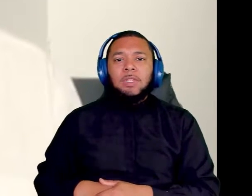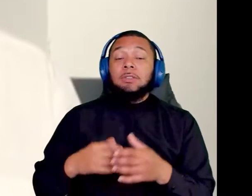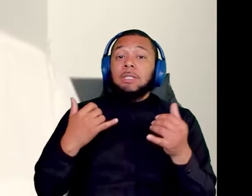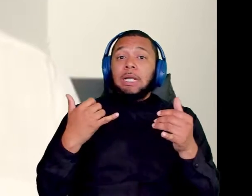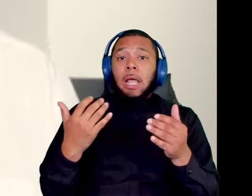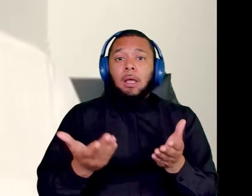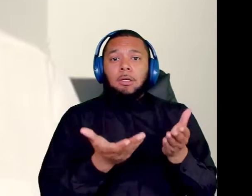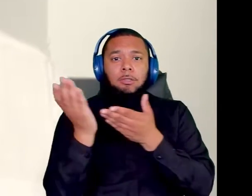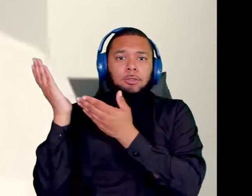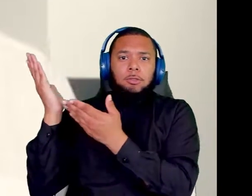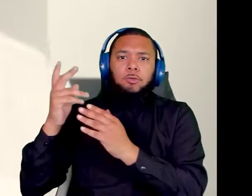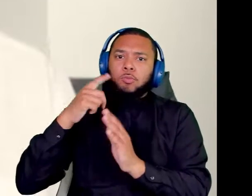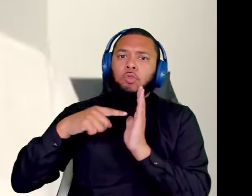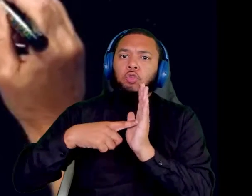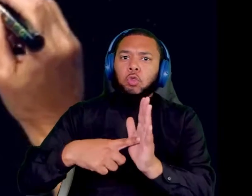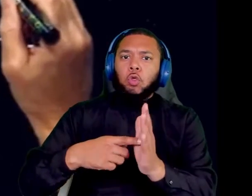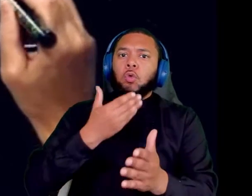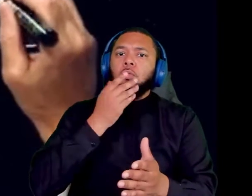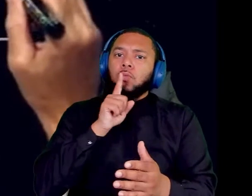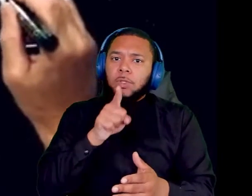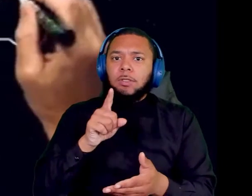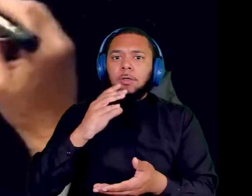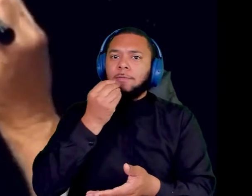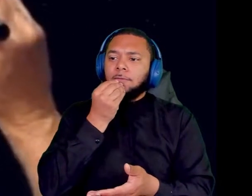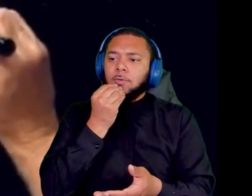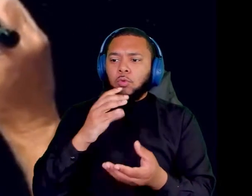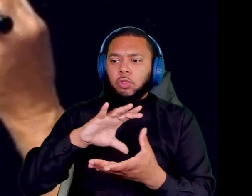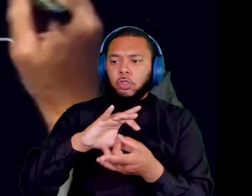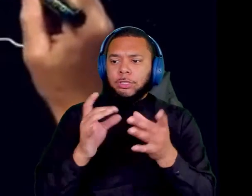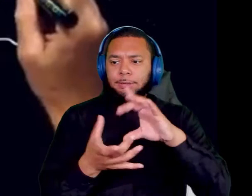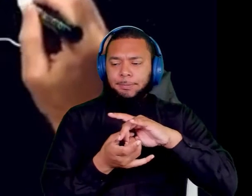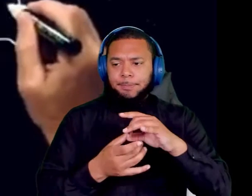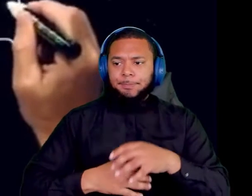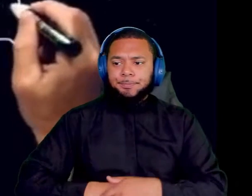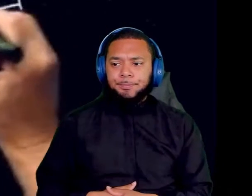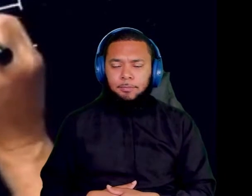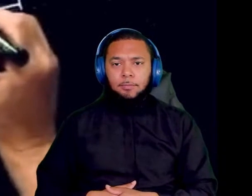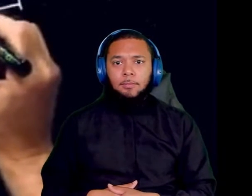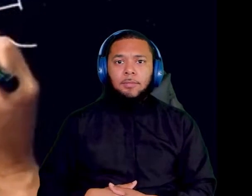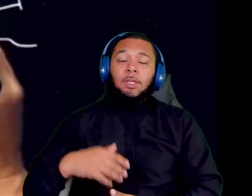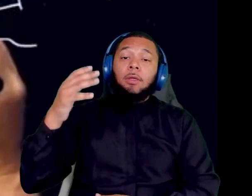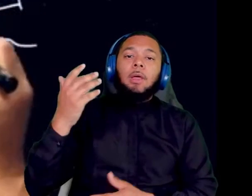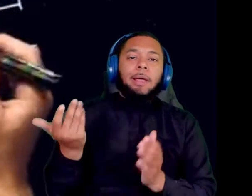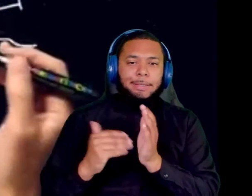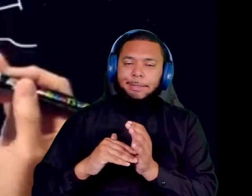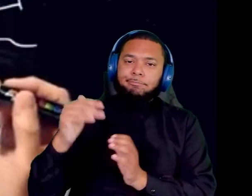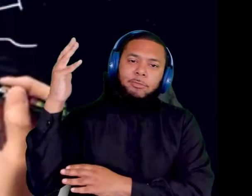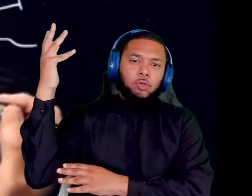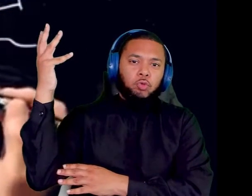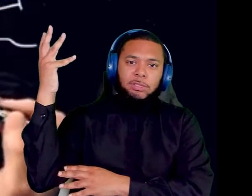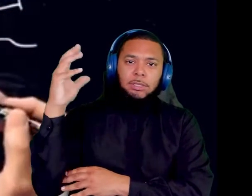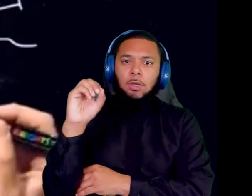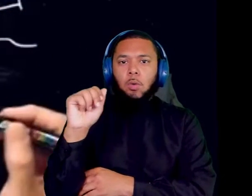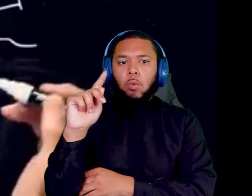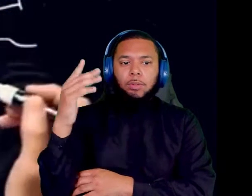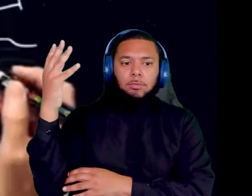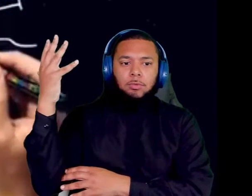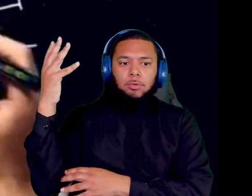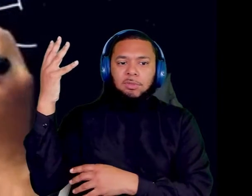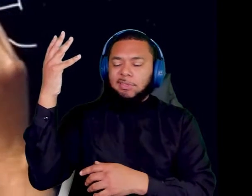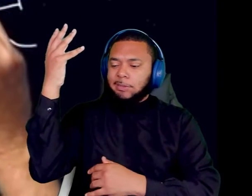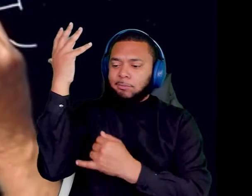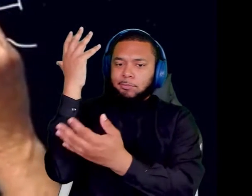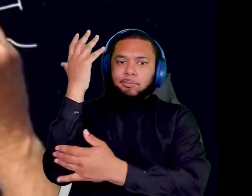chain might resemble. Okay, so if we use an oak tree as an example, I'm just going to draw a little soil line